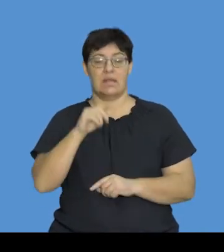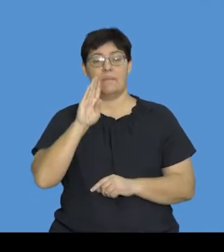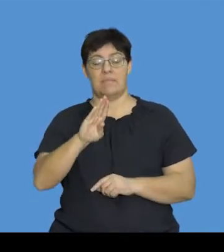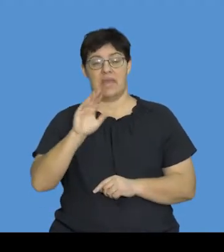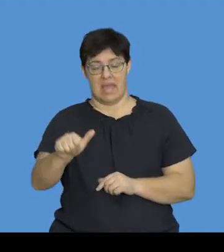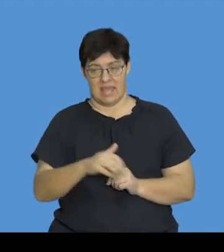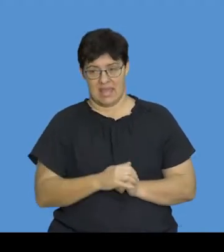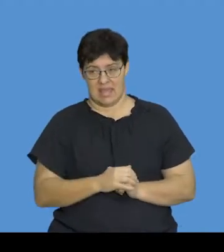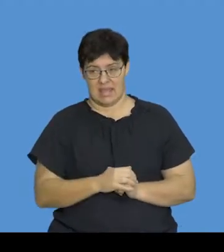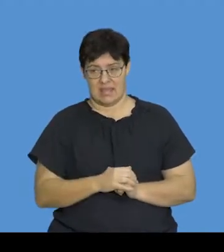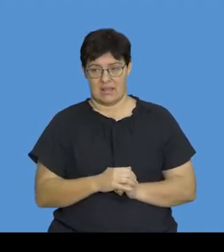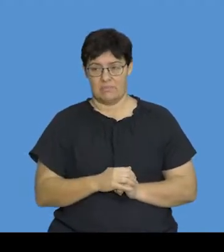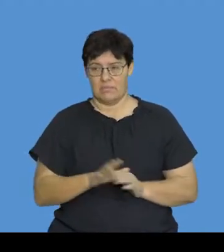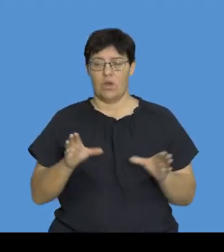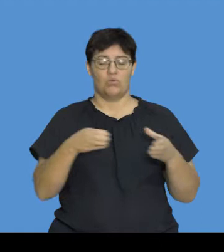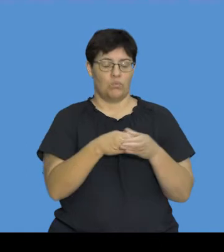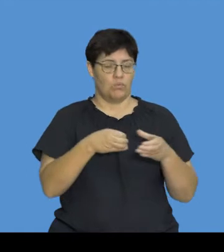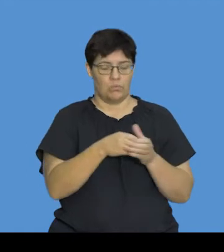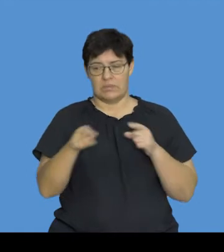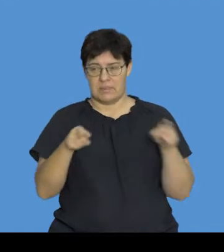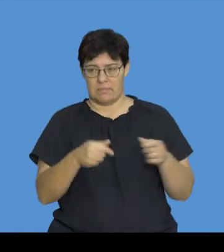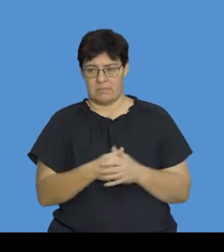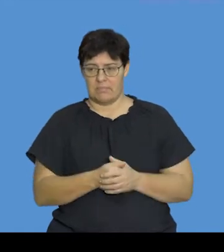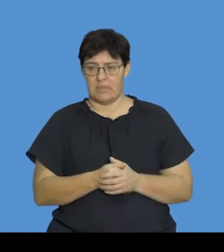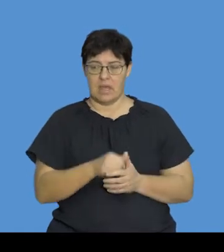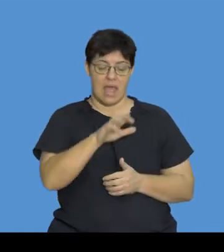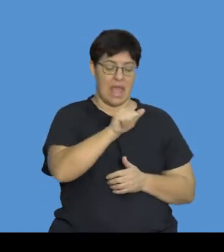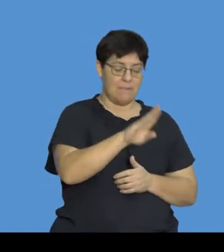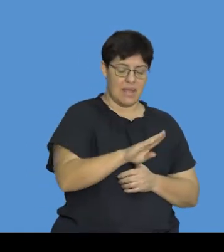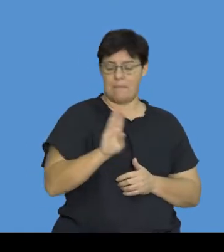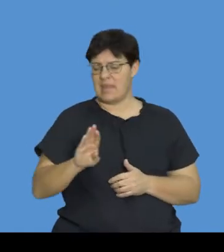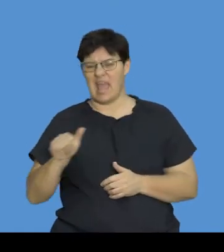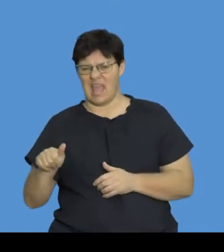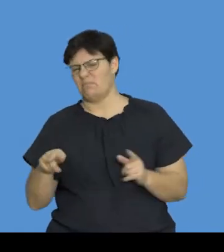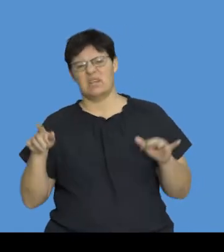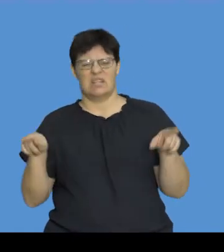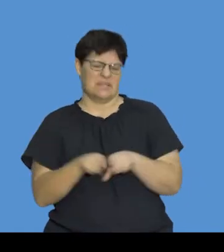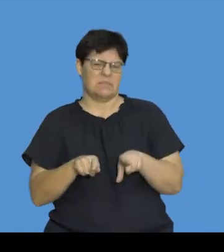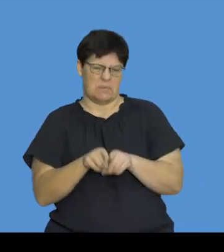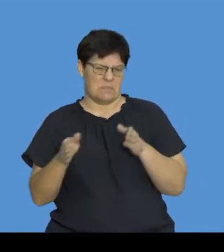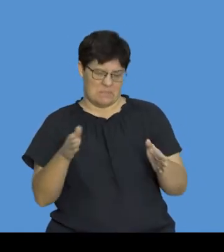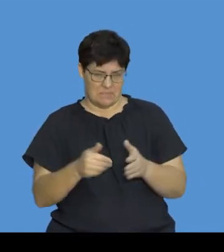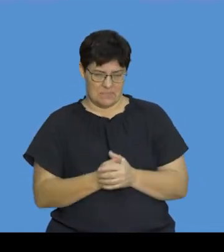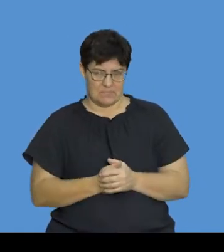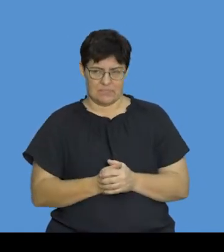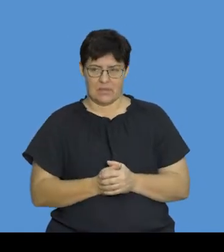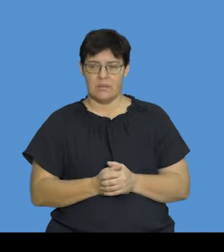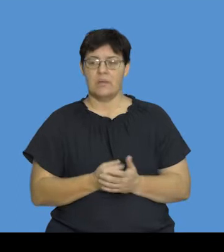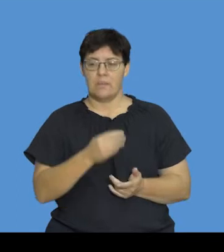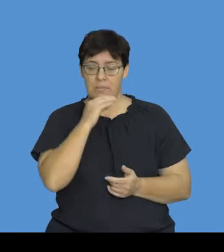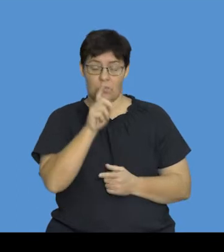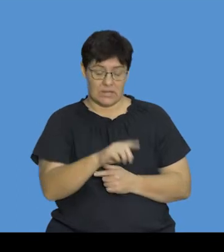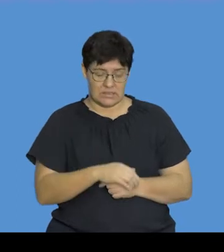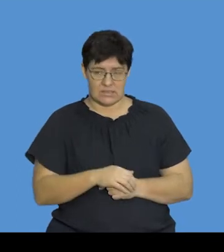But you remember you need to group the like terms. So the AB and the BA are like terms. If you add them, they will give